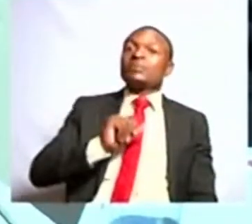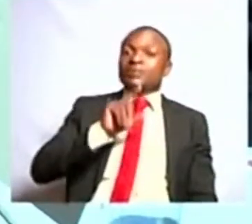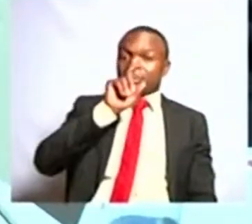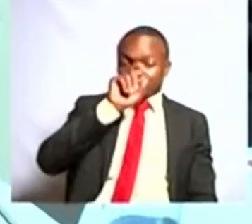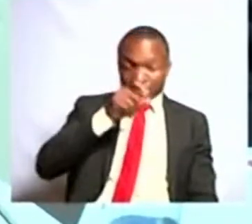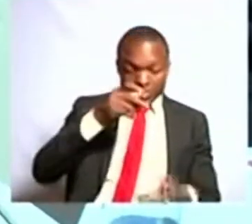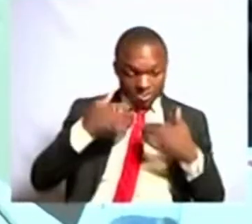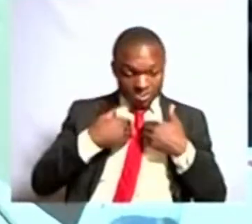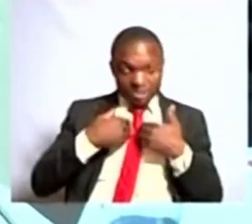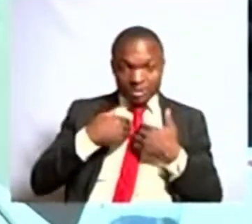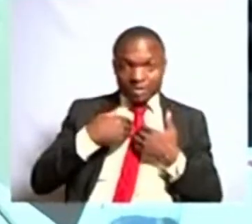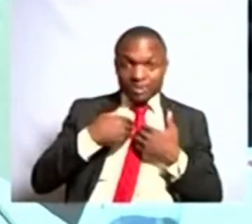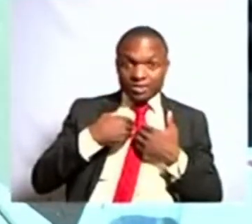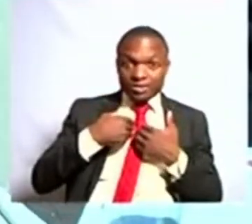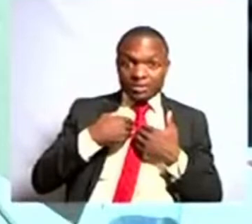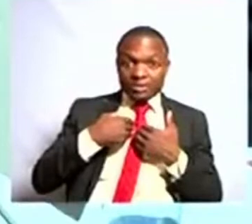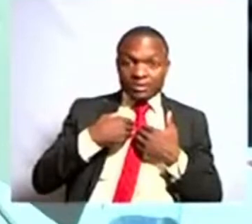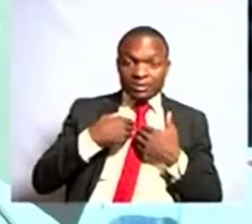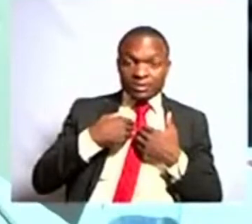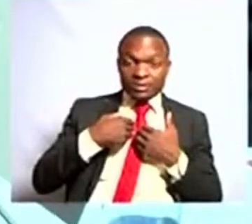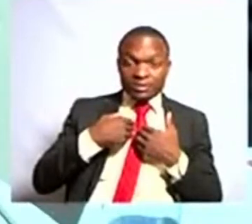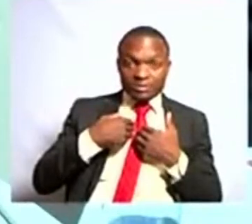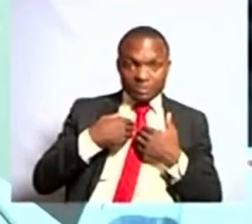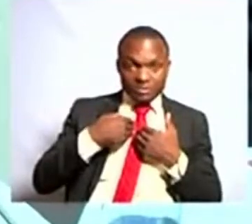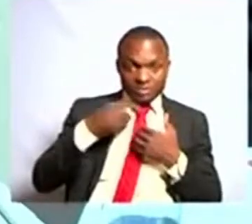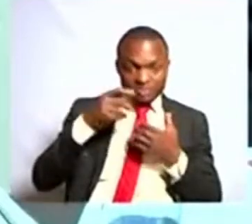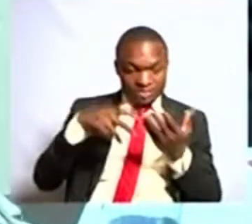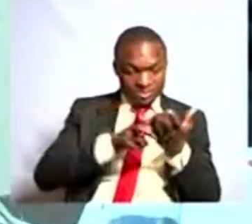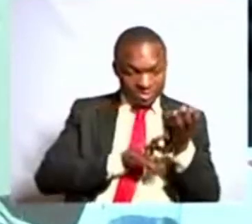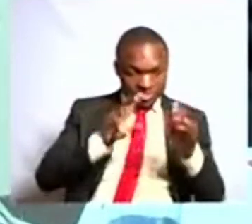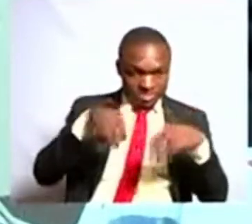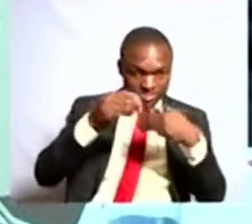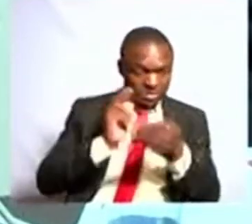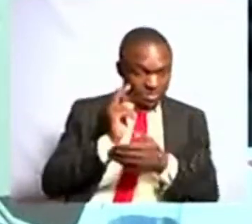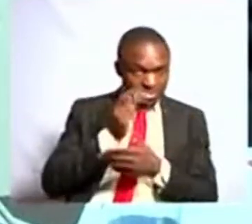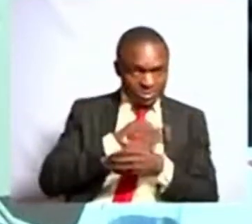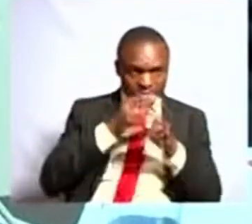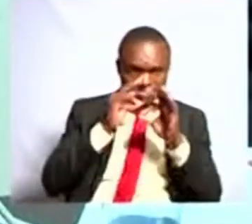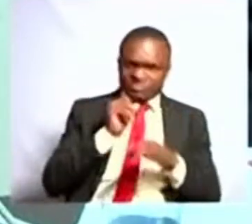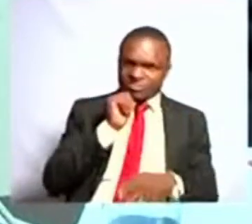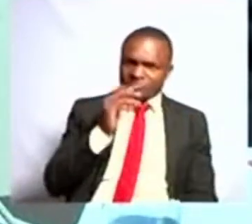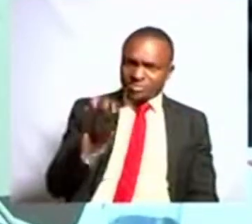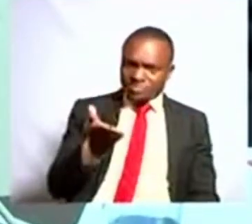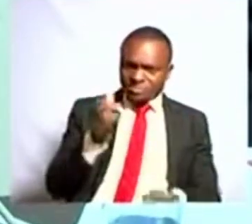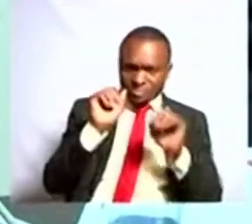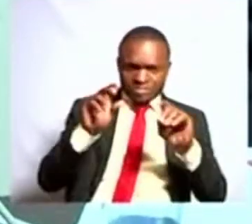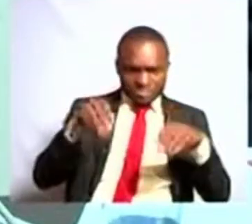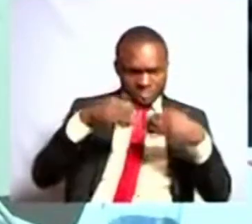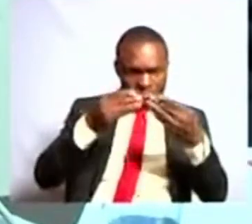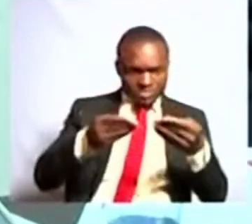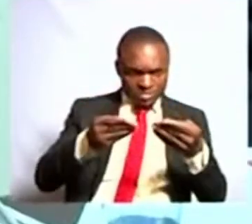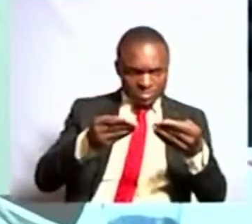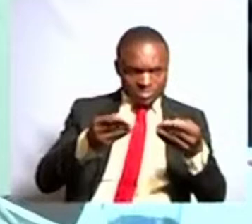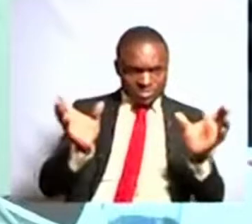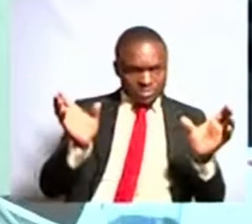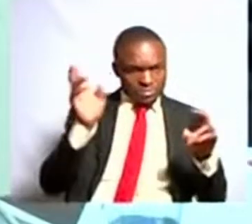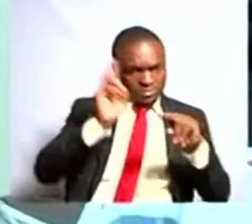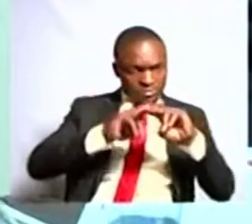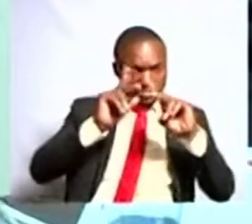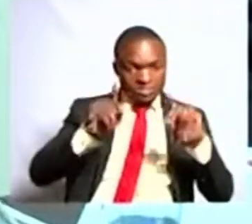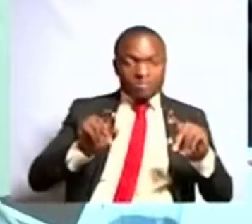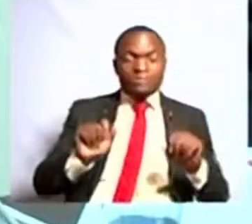We have a receipt which was submitted to us. If it is not in there, we can submit to the chair,